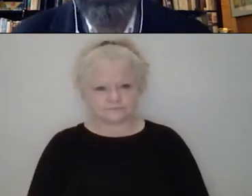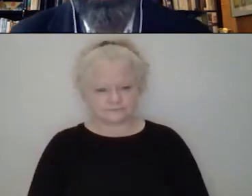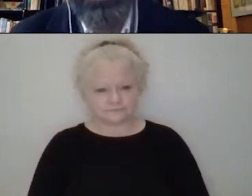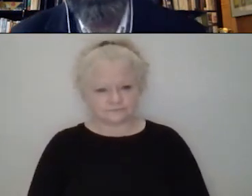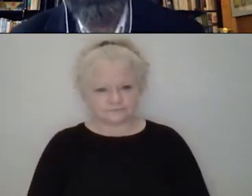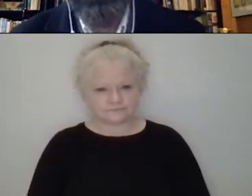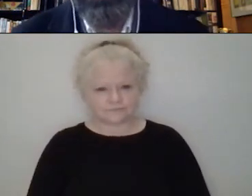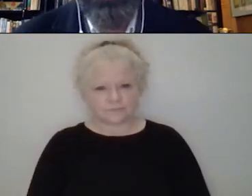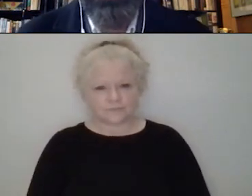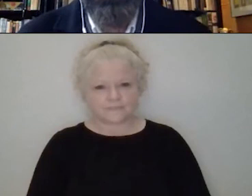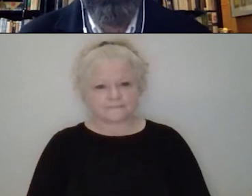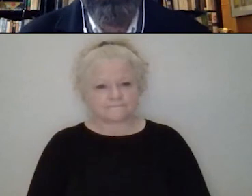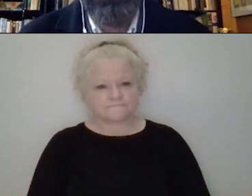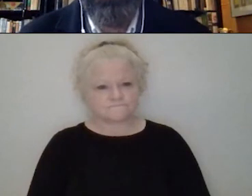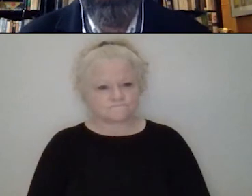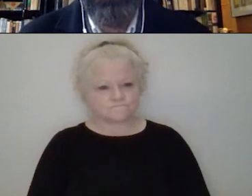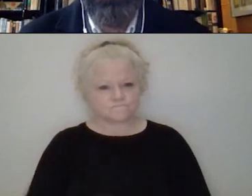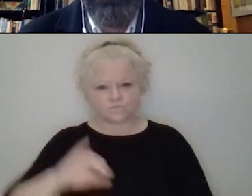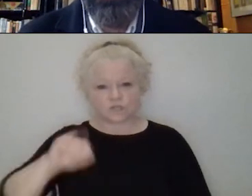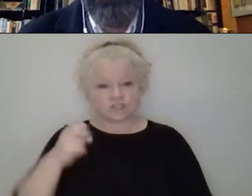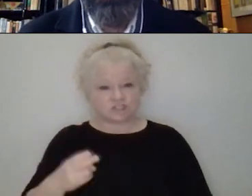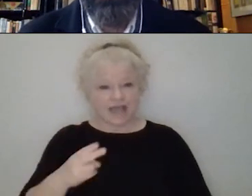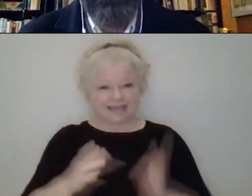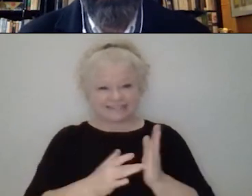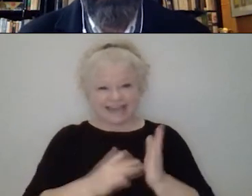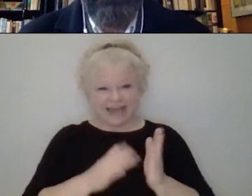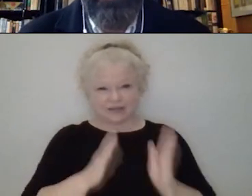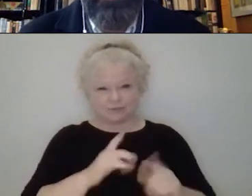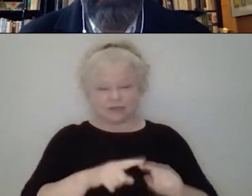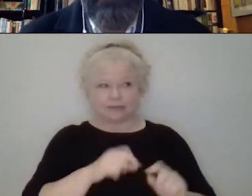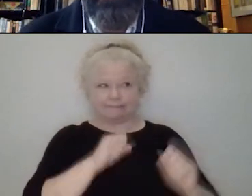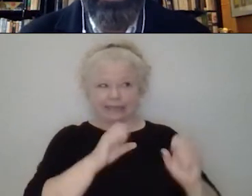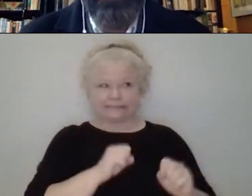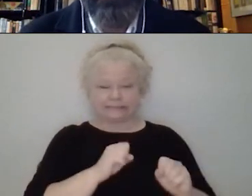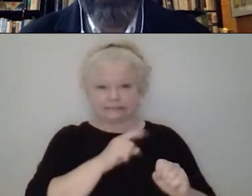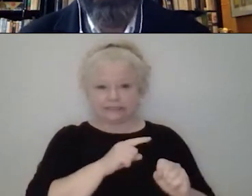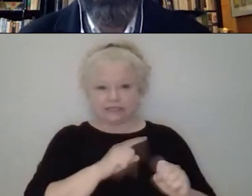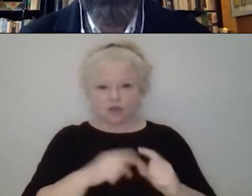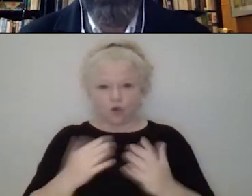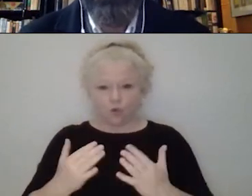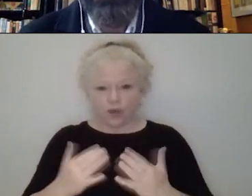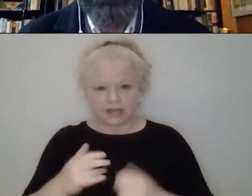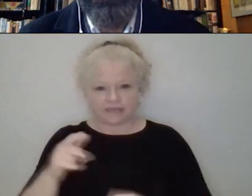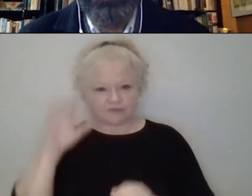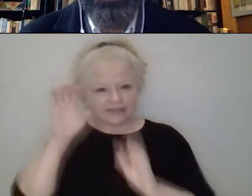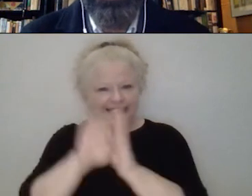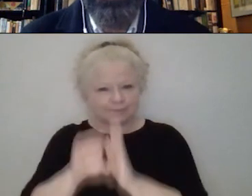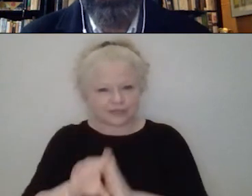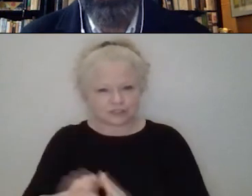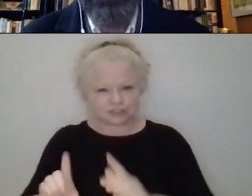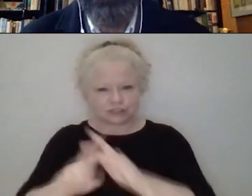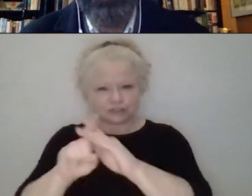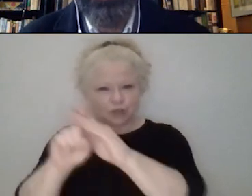I could tell, first of all, Josh, who does all the tech at SCAD, he's like unbelievable, but like we were waiting for the images to come